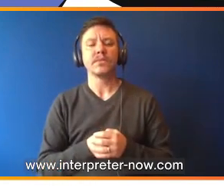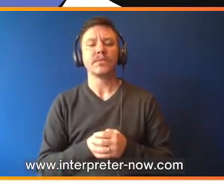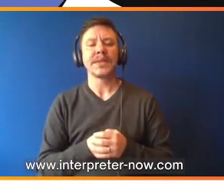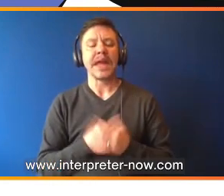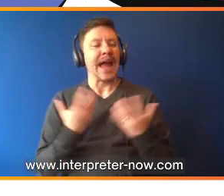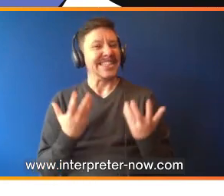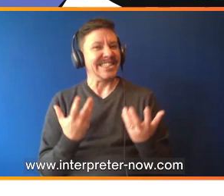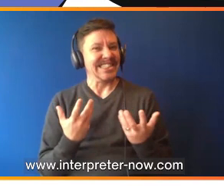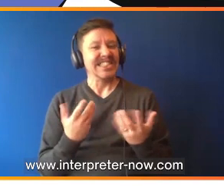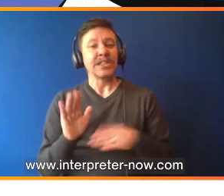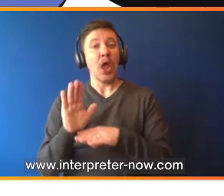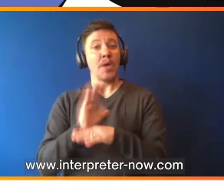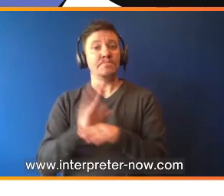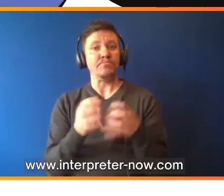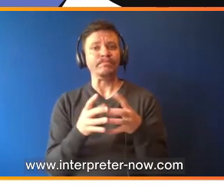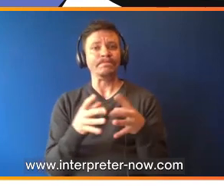the other day I was working with